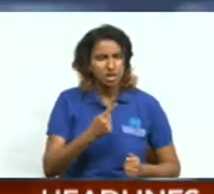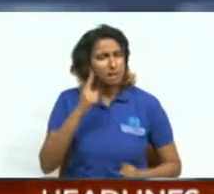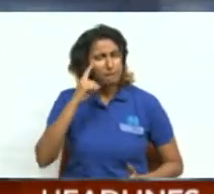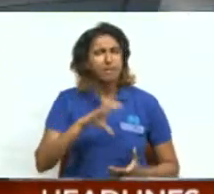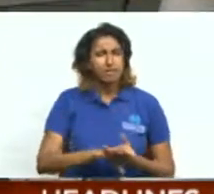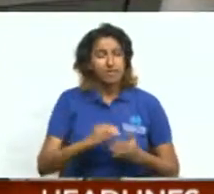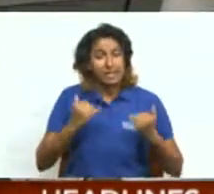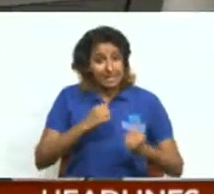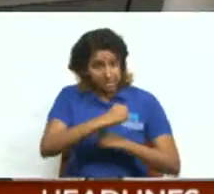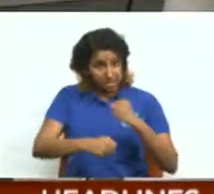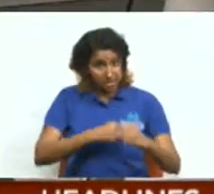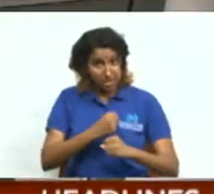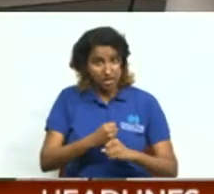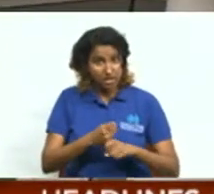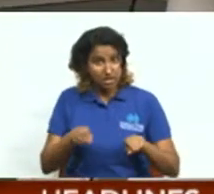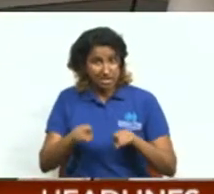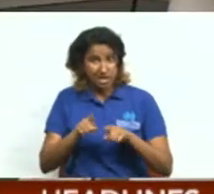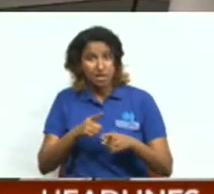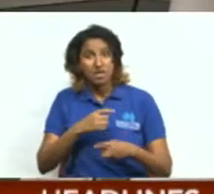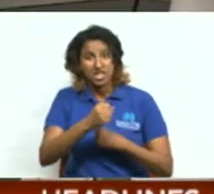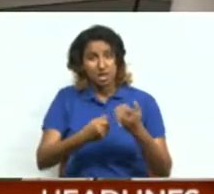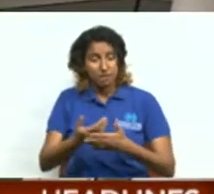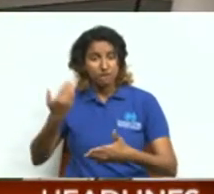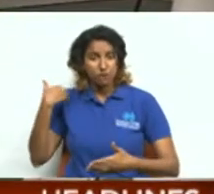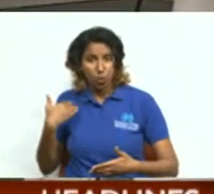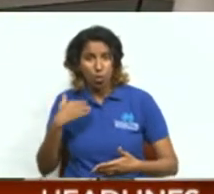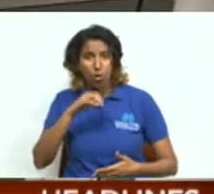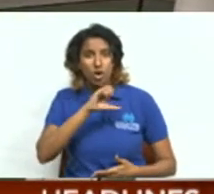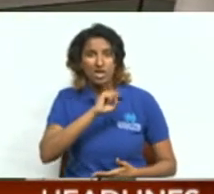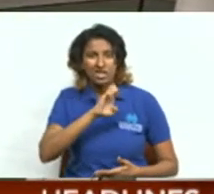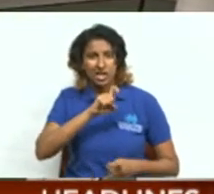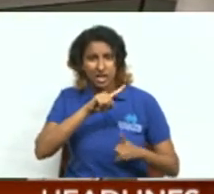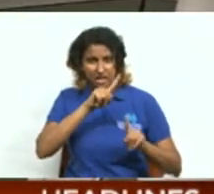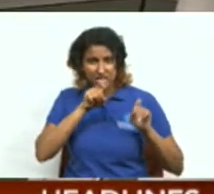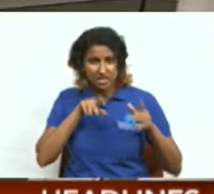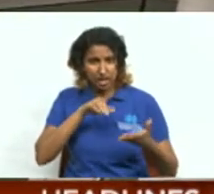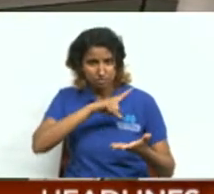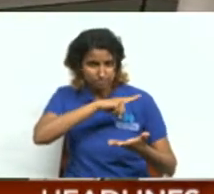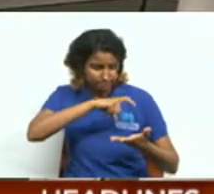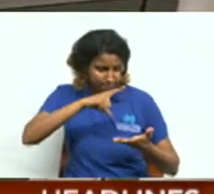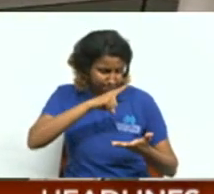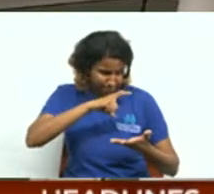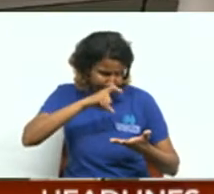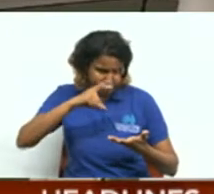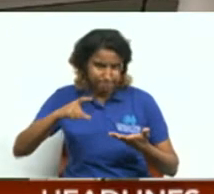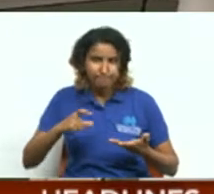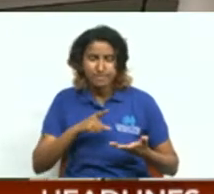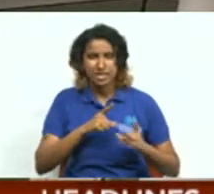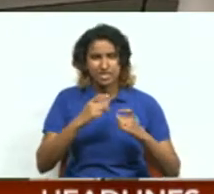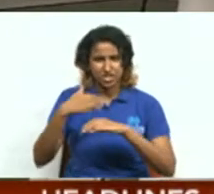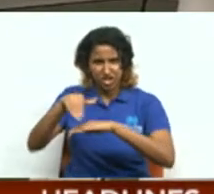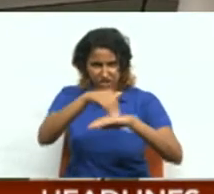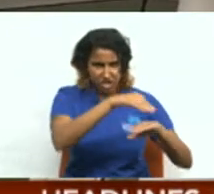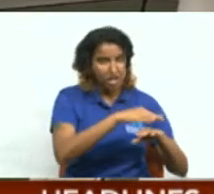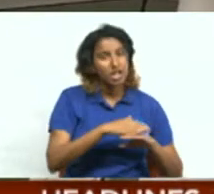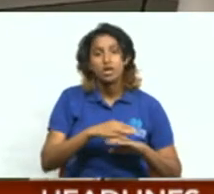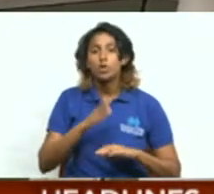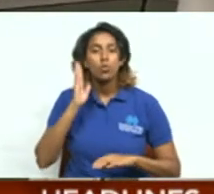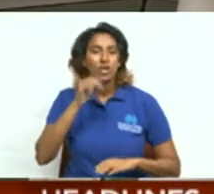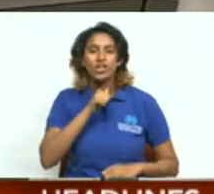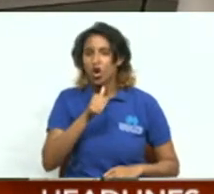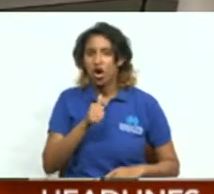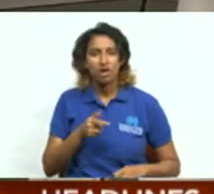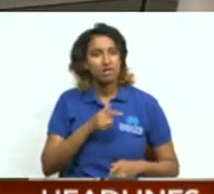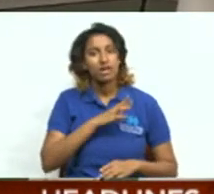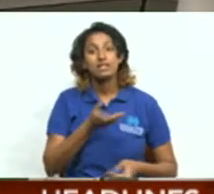leaked to students. Last year, the exam was leaked while students were in class writing the exam. It was confirmed that the students' results were